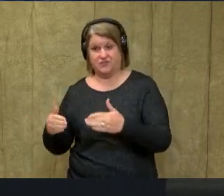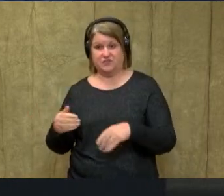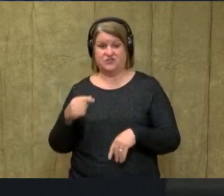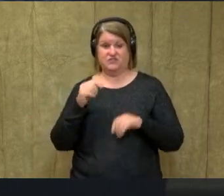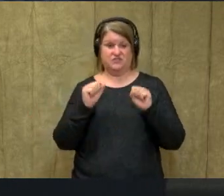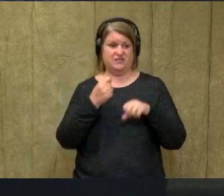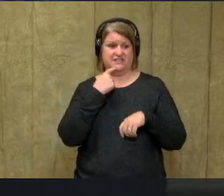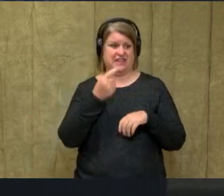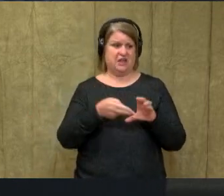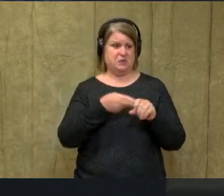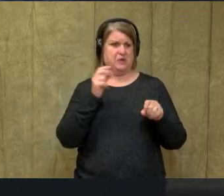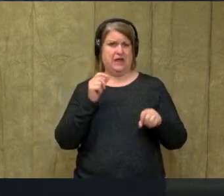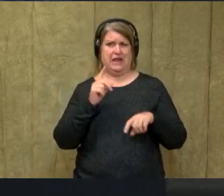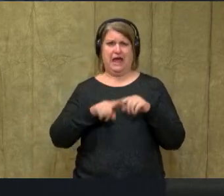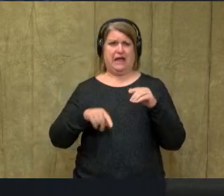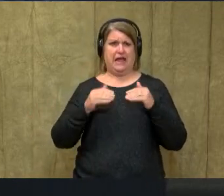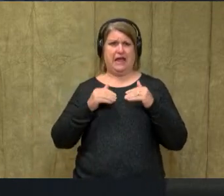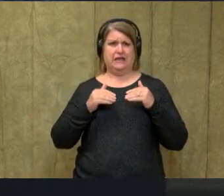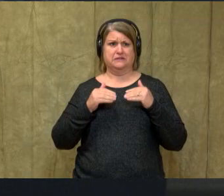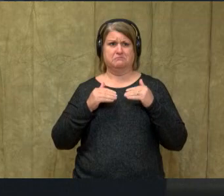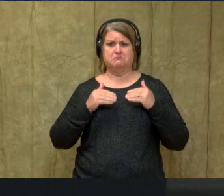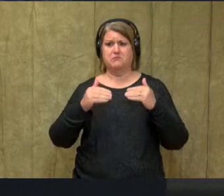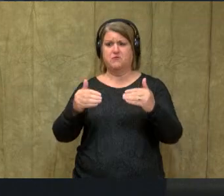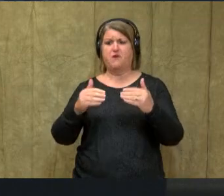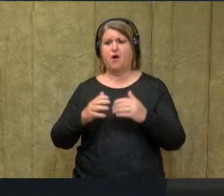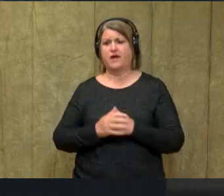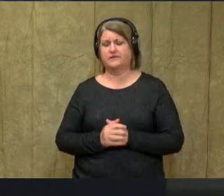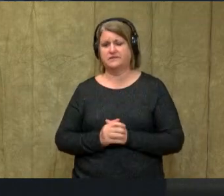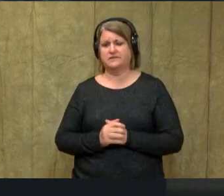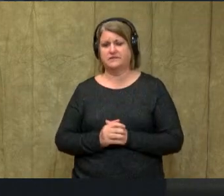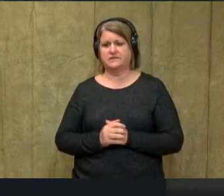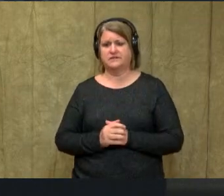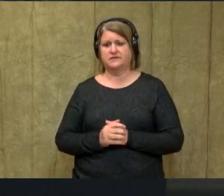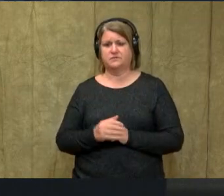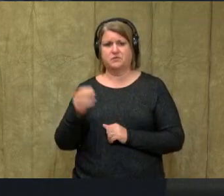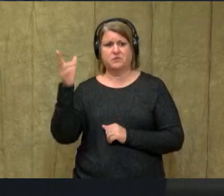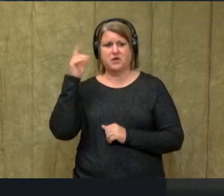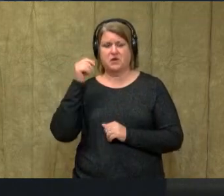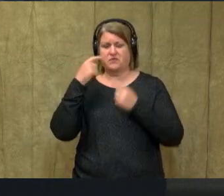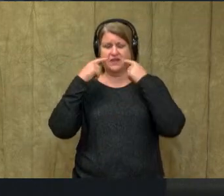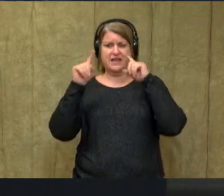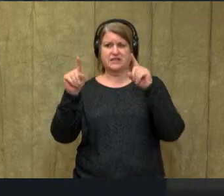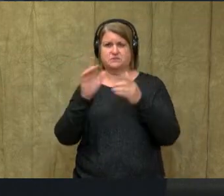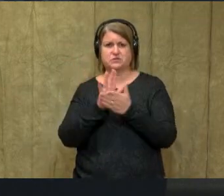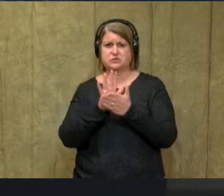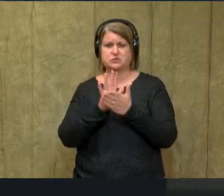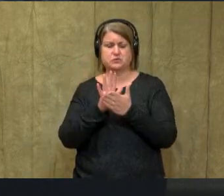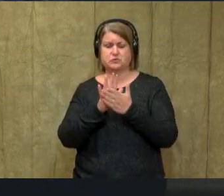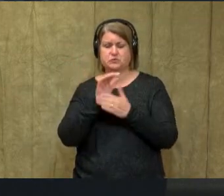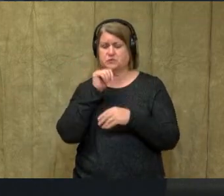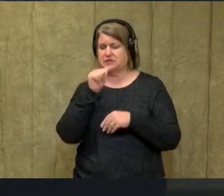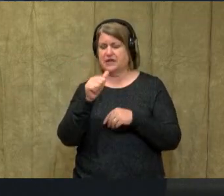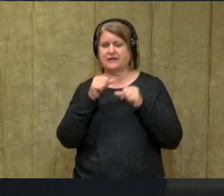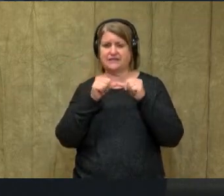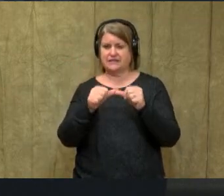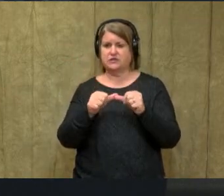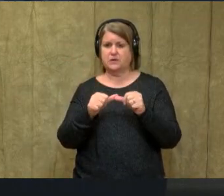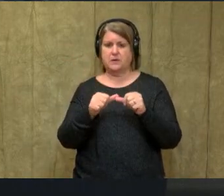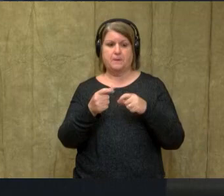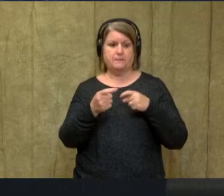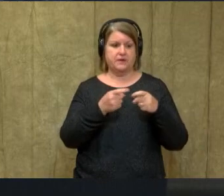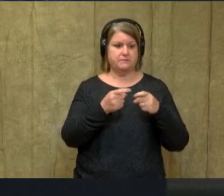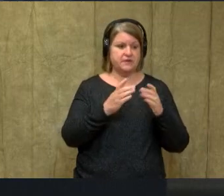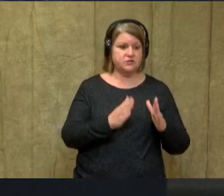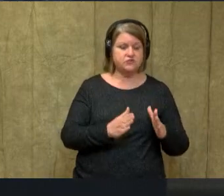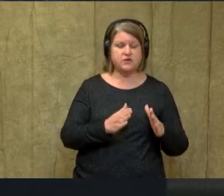can't deal with it. I can't move on. When we heard the announcement schools wouldn't be continuing. But administrators,